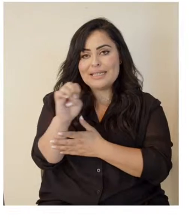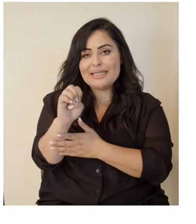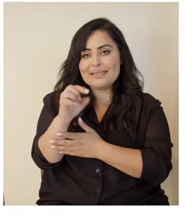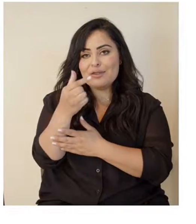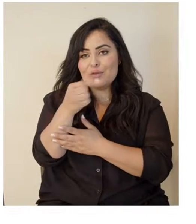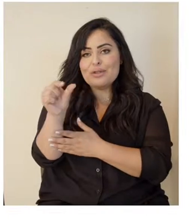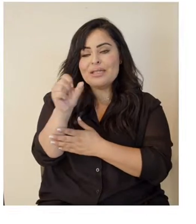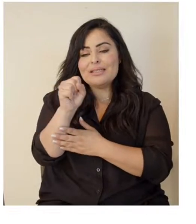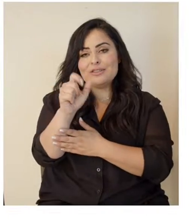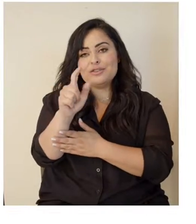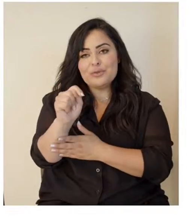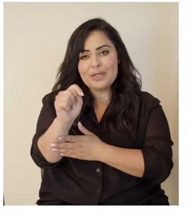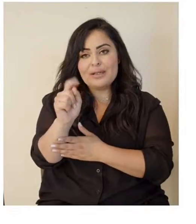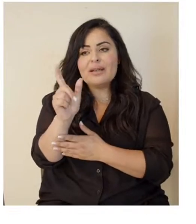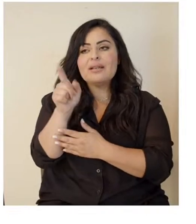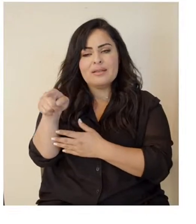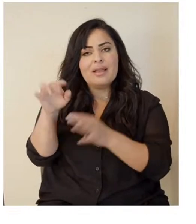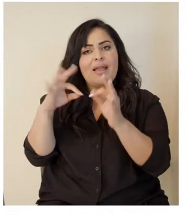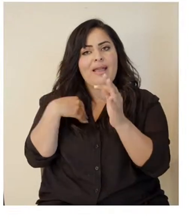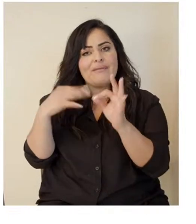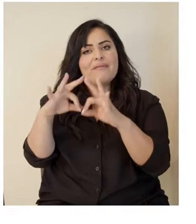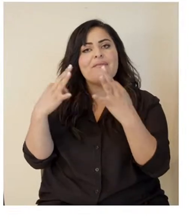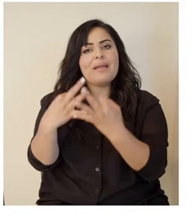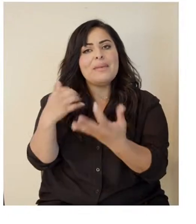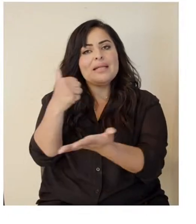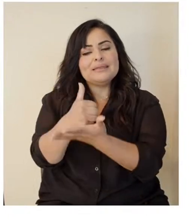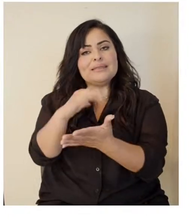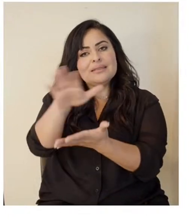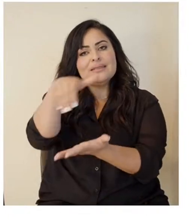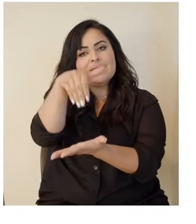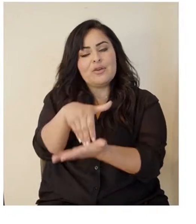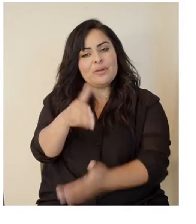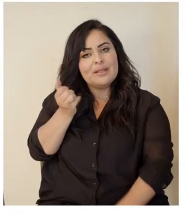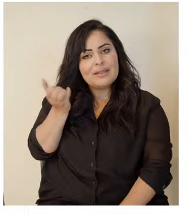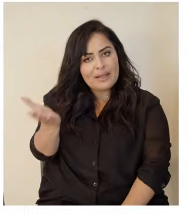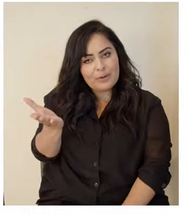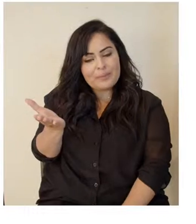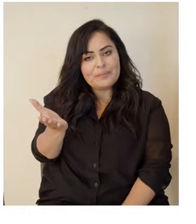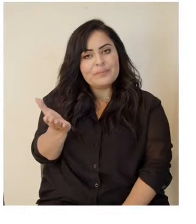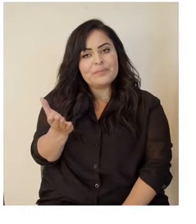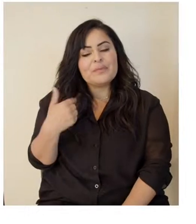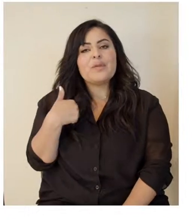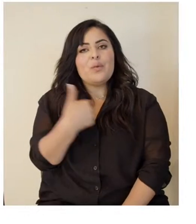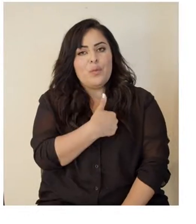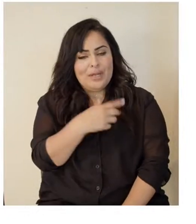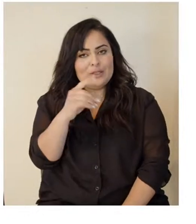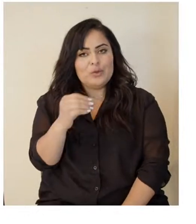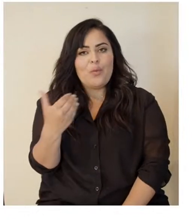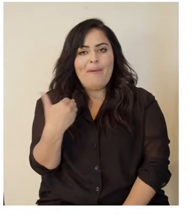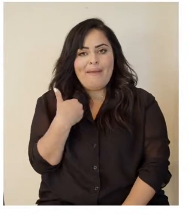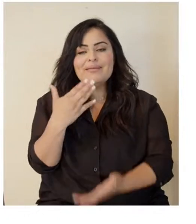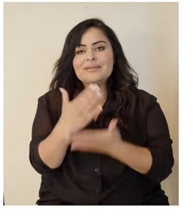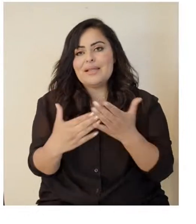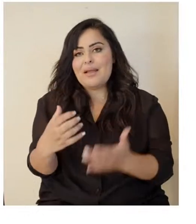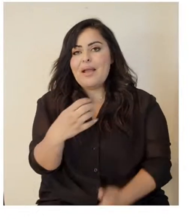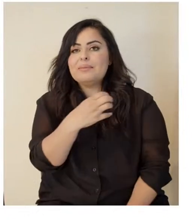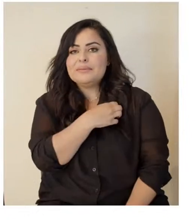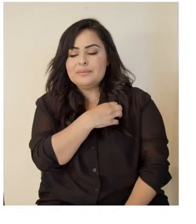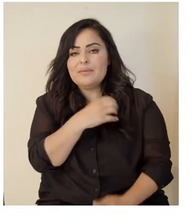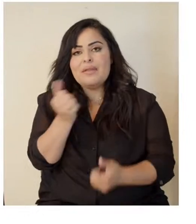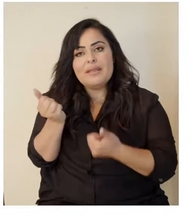Green Street. There is a family assistance center there. We do have deputies on hand. If you